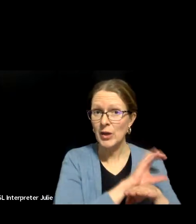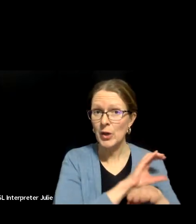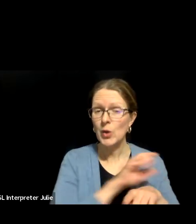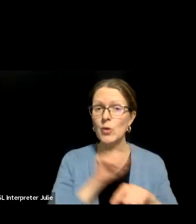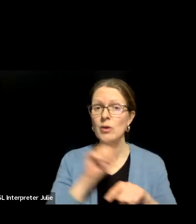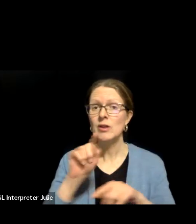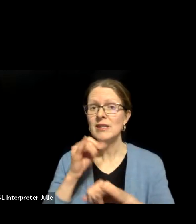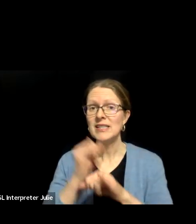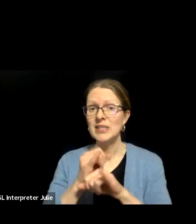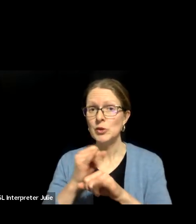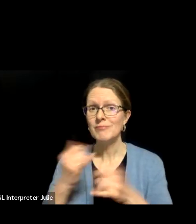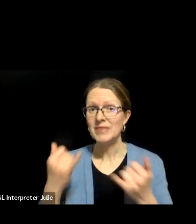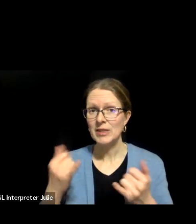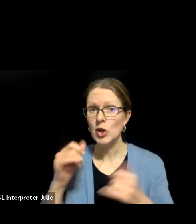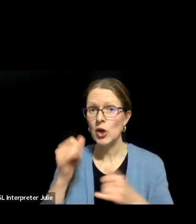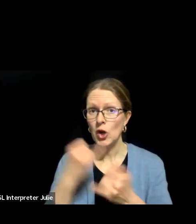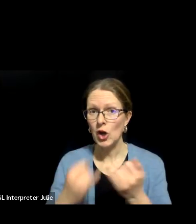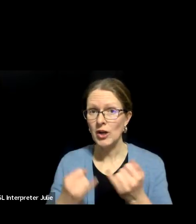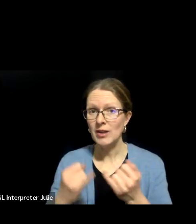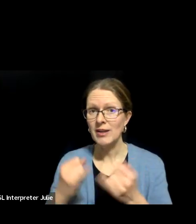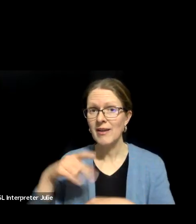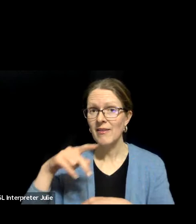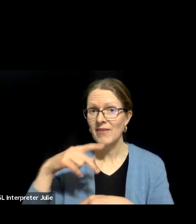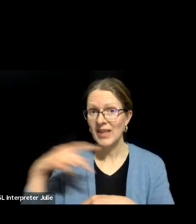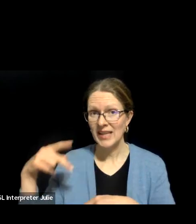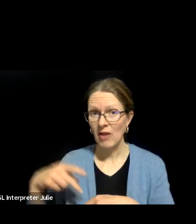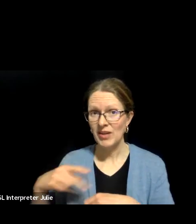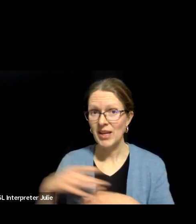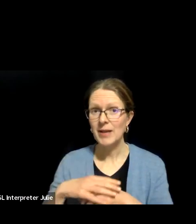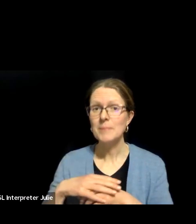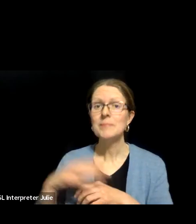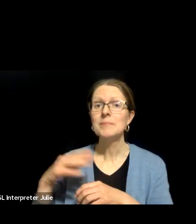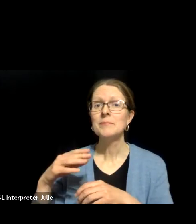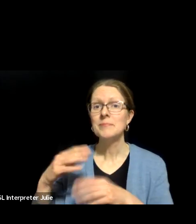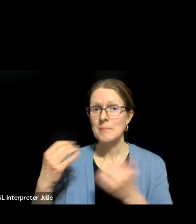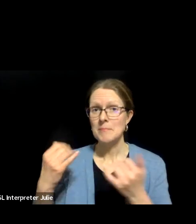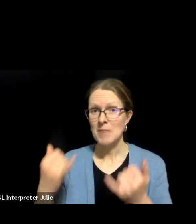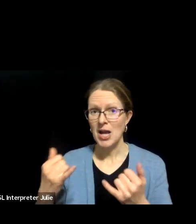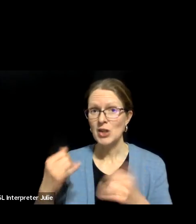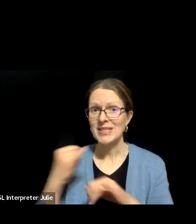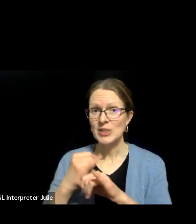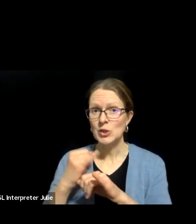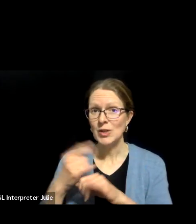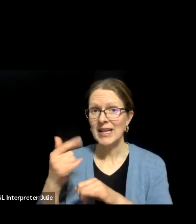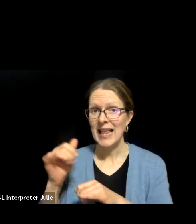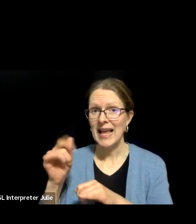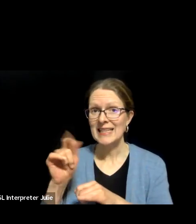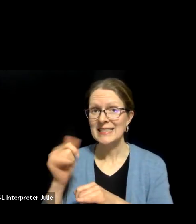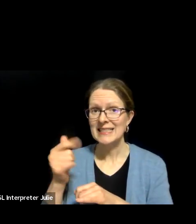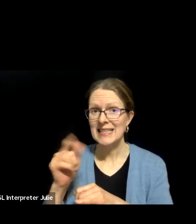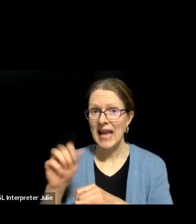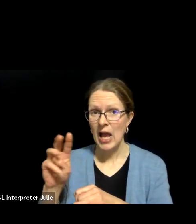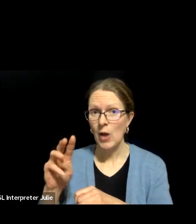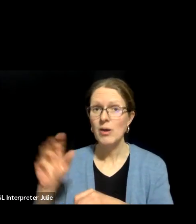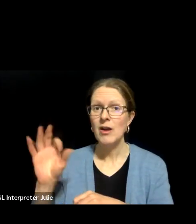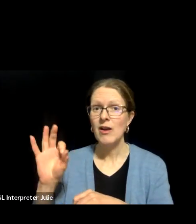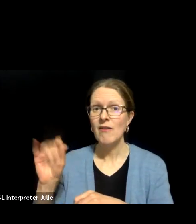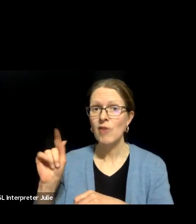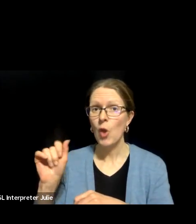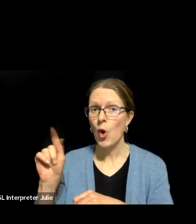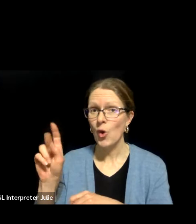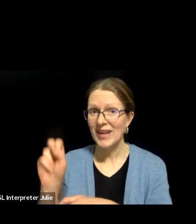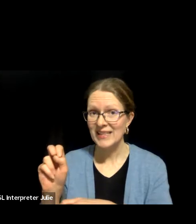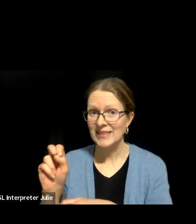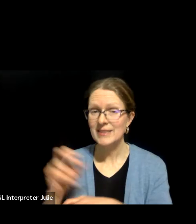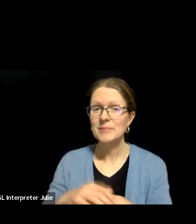of Contemporary Art in Philadelphia, Modern Institute, Glasgow, the Museo Marino Marini in Florence, the Museum of Contemporary